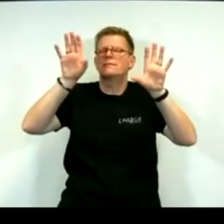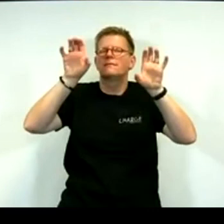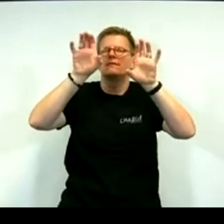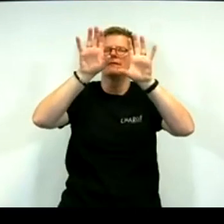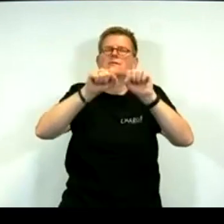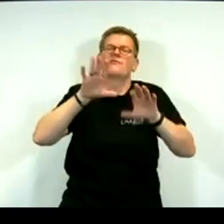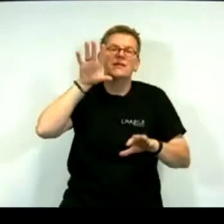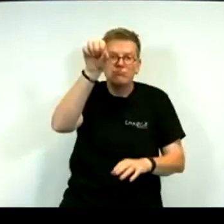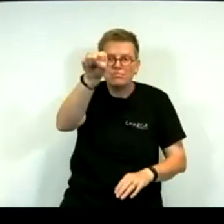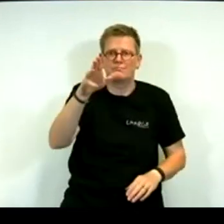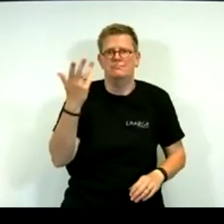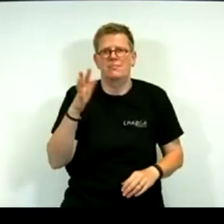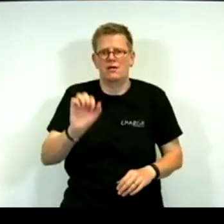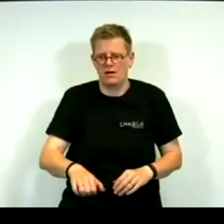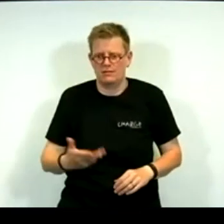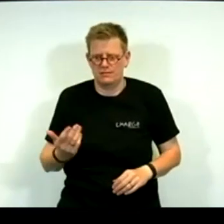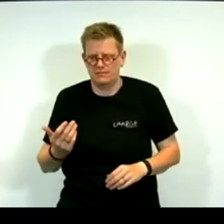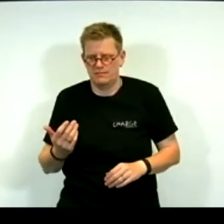slides going, I'm so distracted